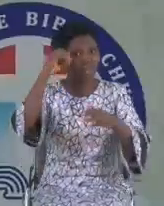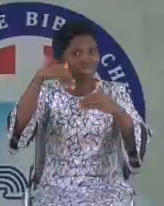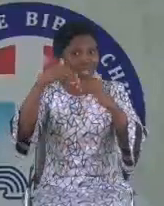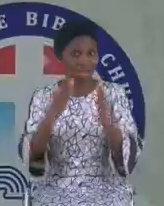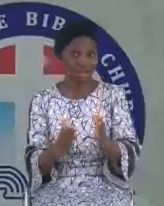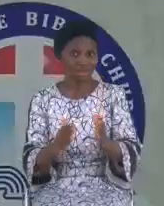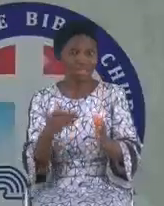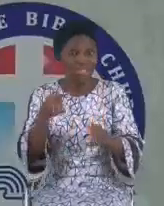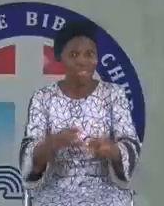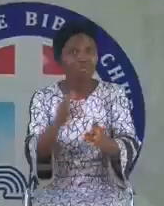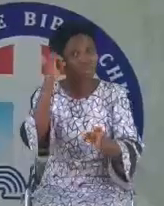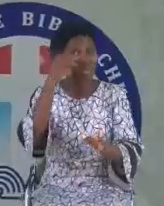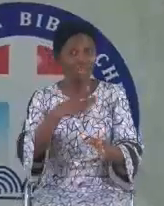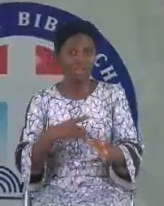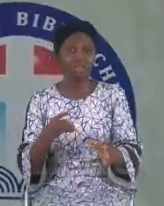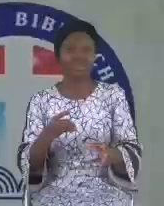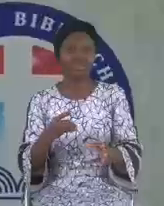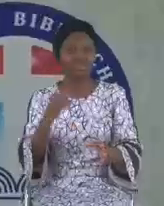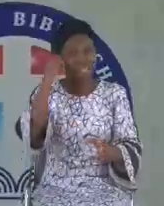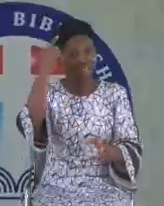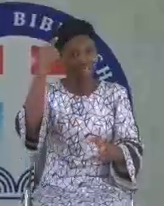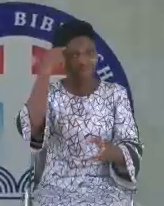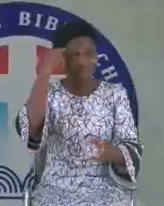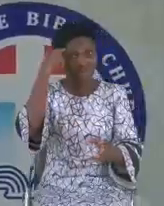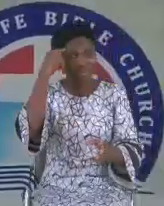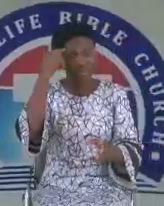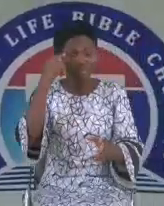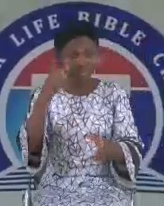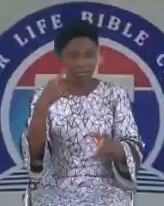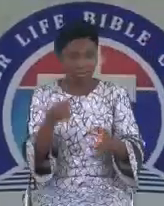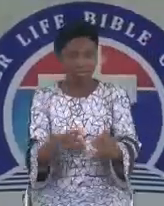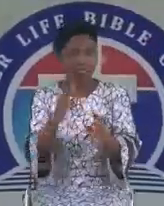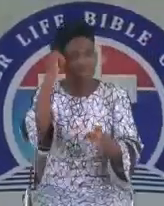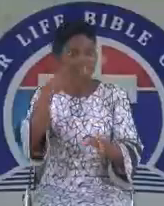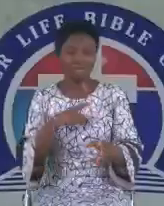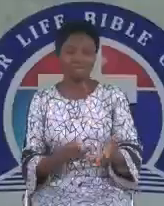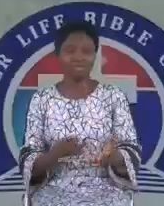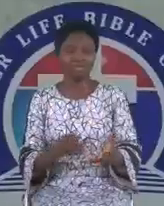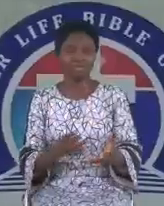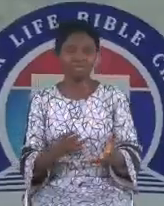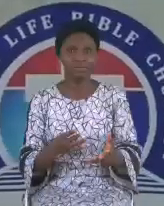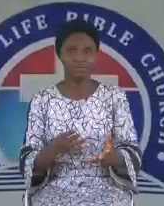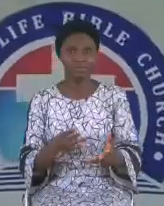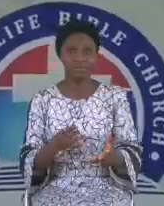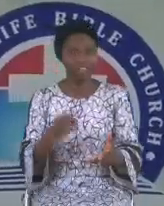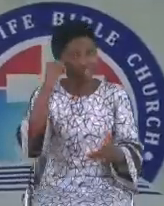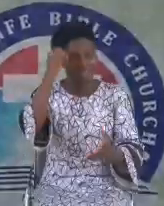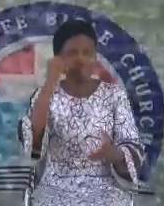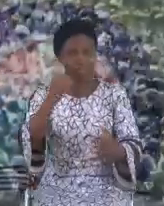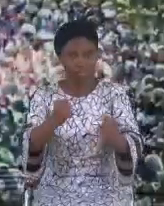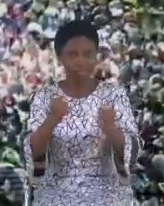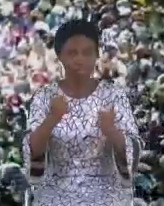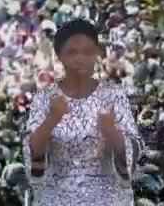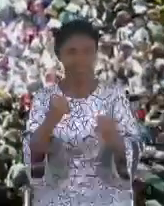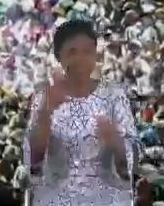he wanted, his brain the way he wanted, his eyesight the way he wanted, his strength, his energy